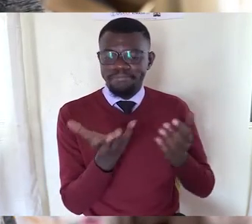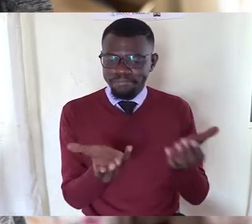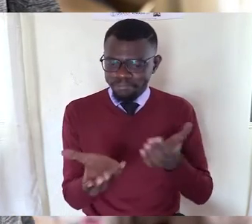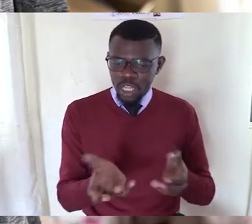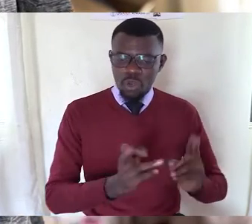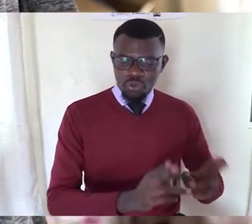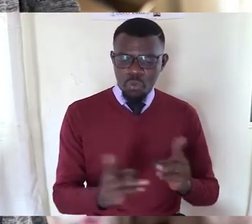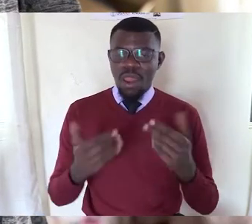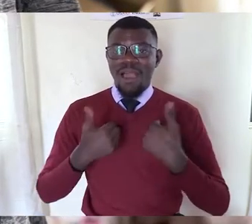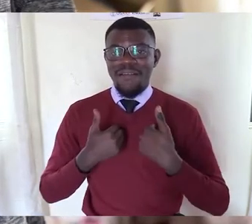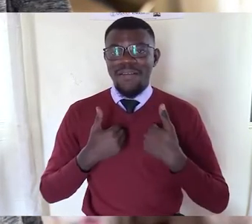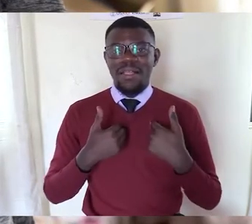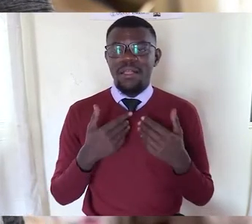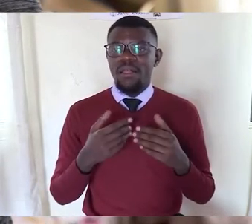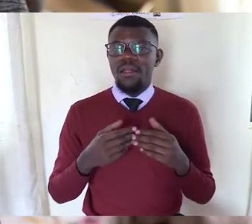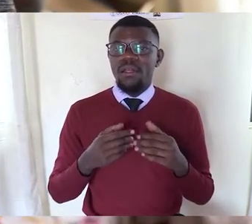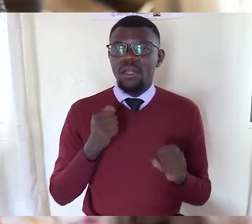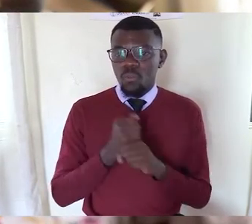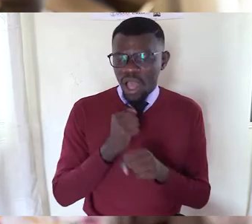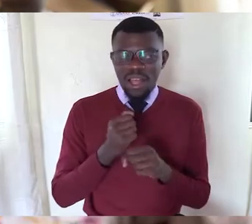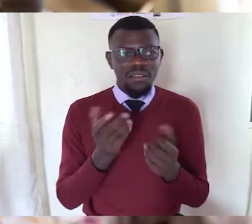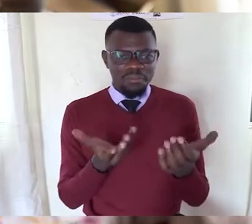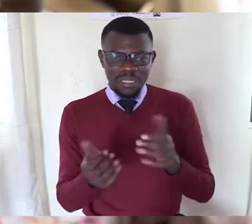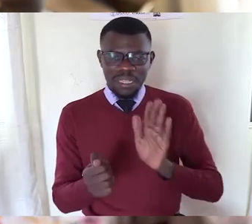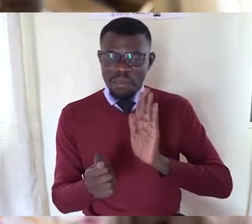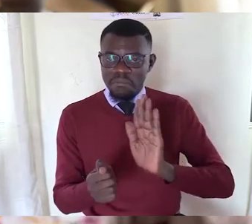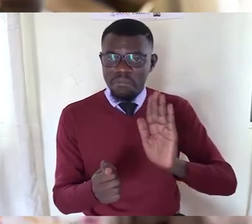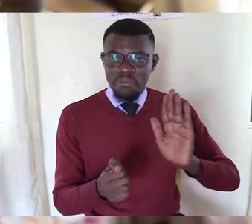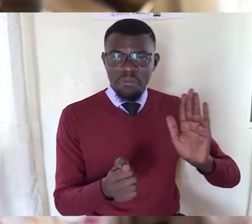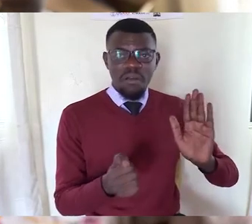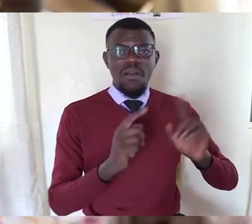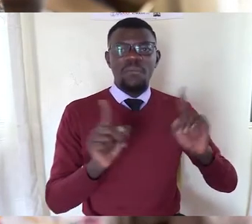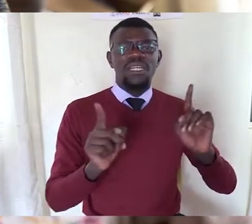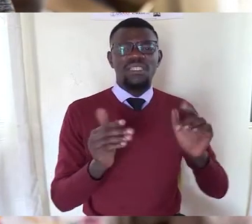businesses, meaning they are business women, although on small scale.